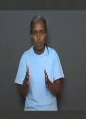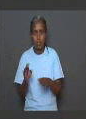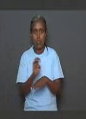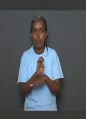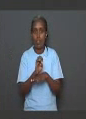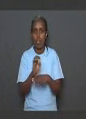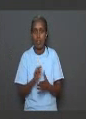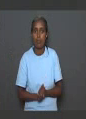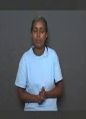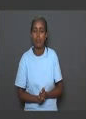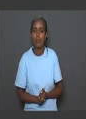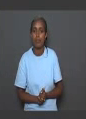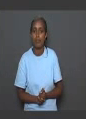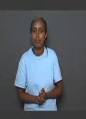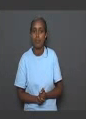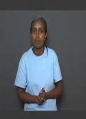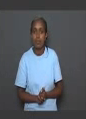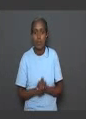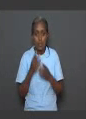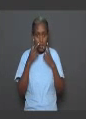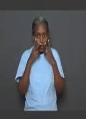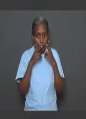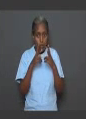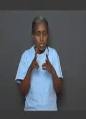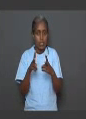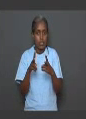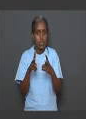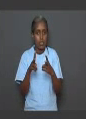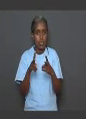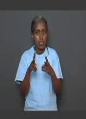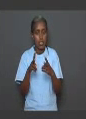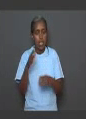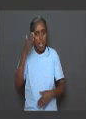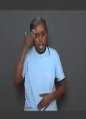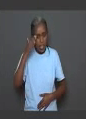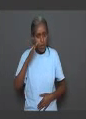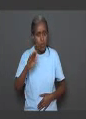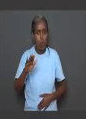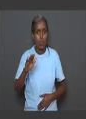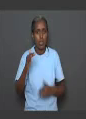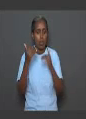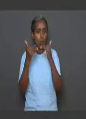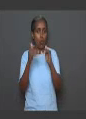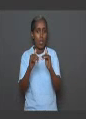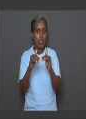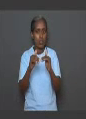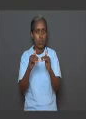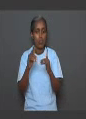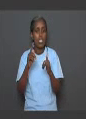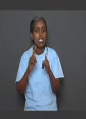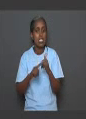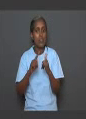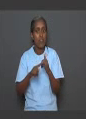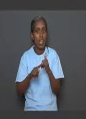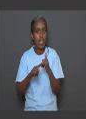cars. You can see that there is an unknown quantity in the final